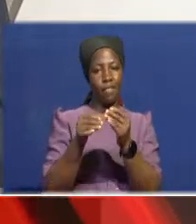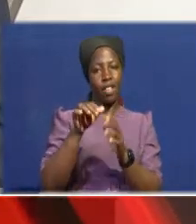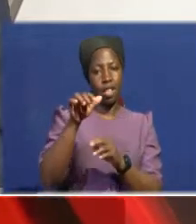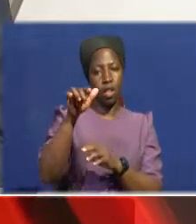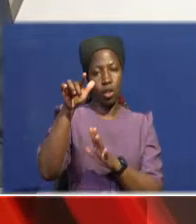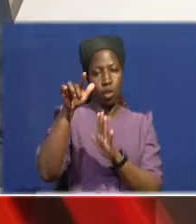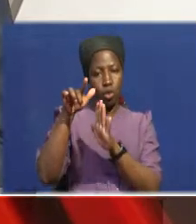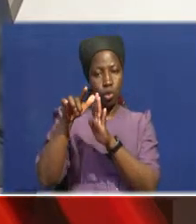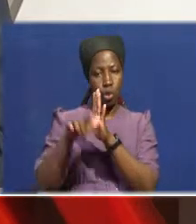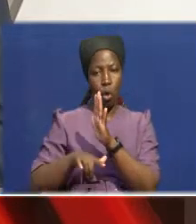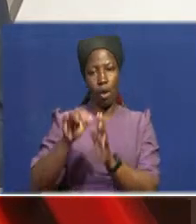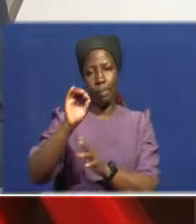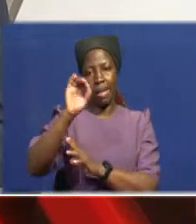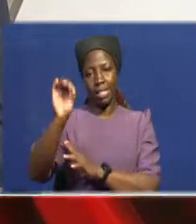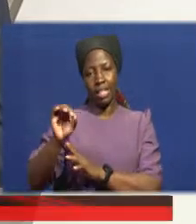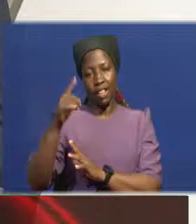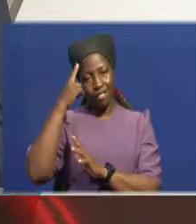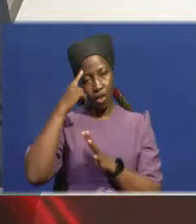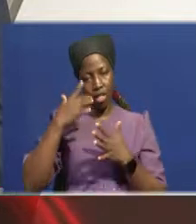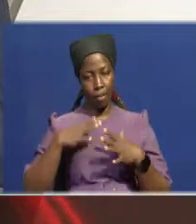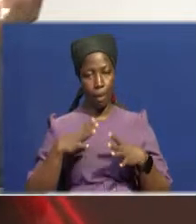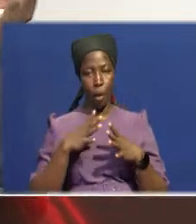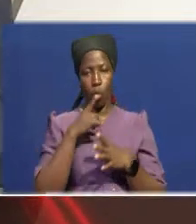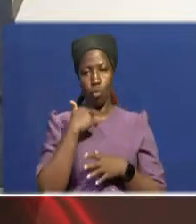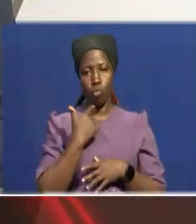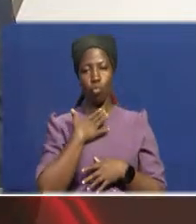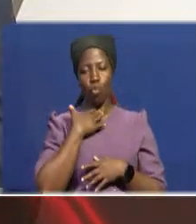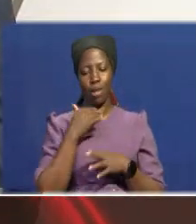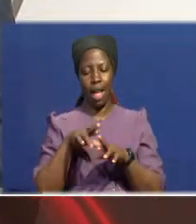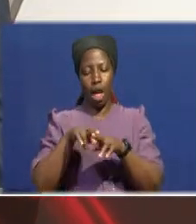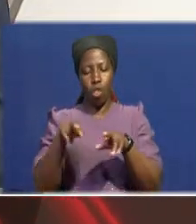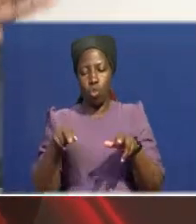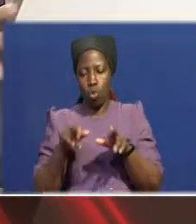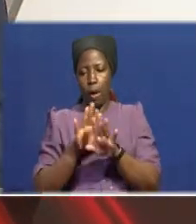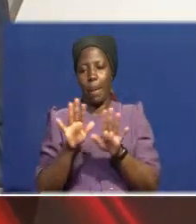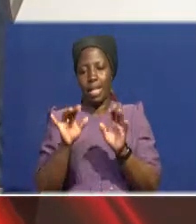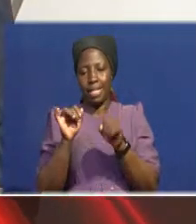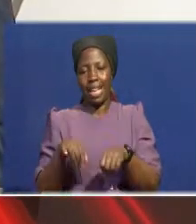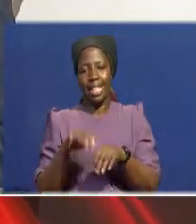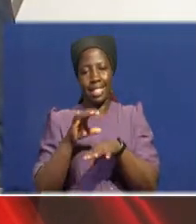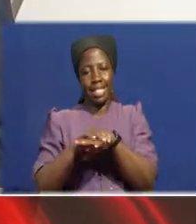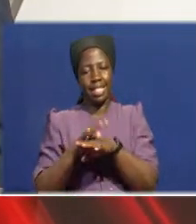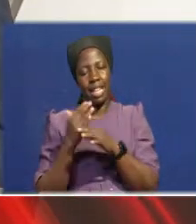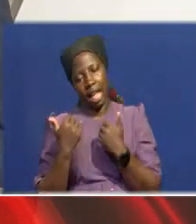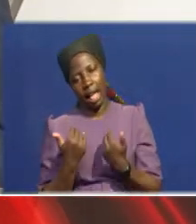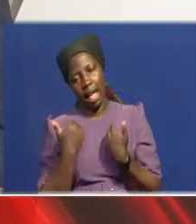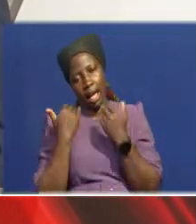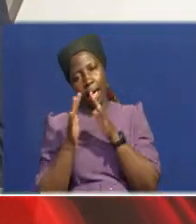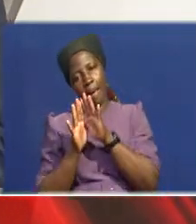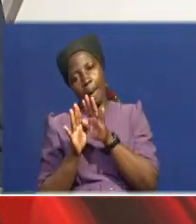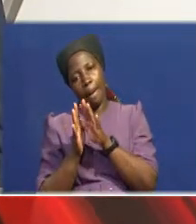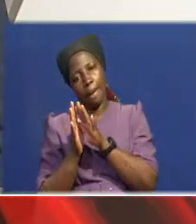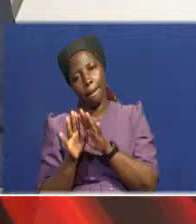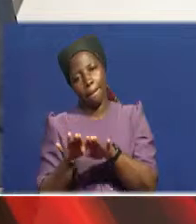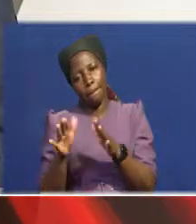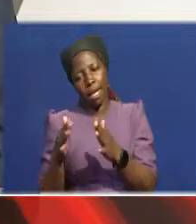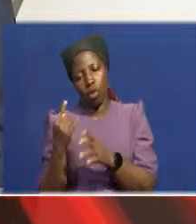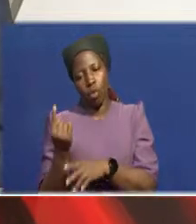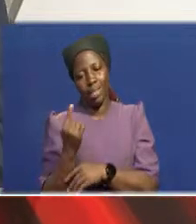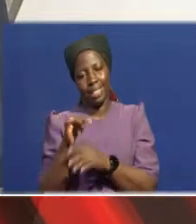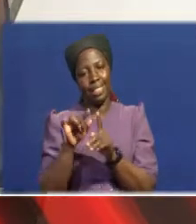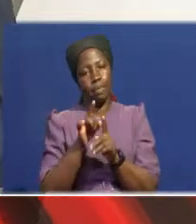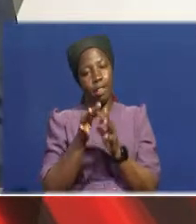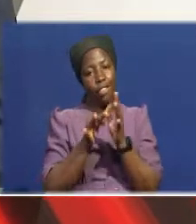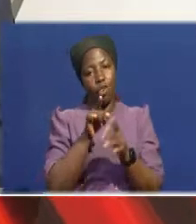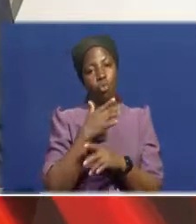those people who want to, let's say you want only room, you can get a bed-only rate. If you want bed and breakfast, you want